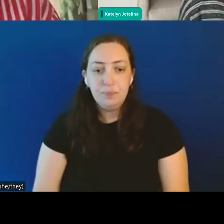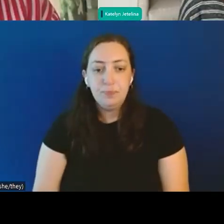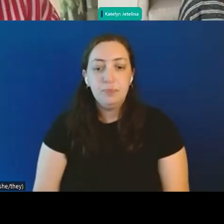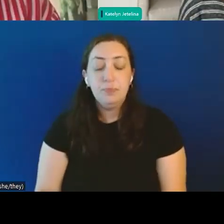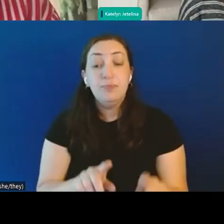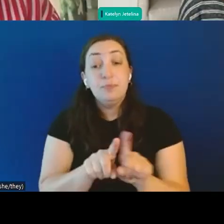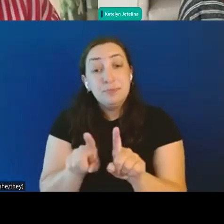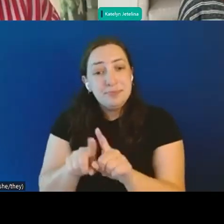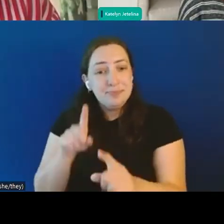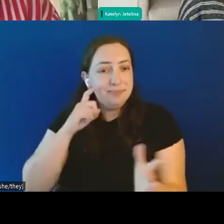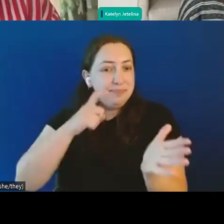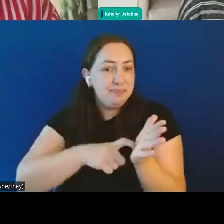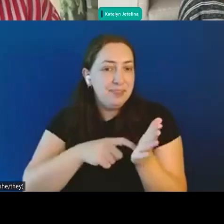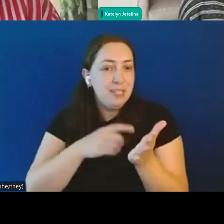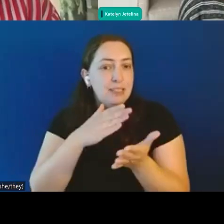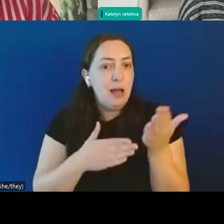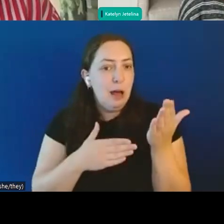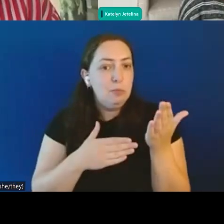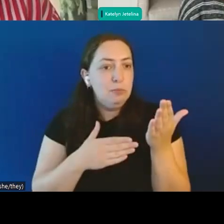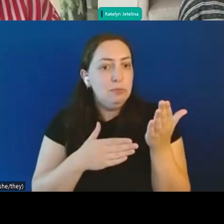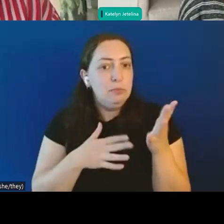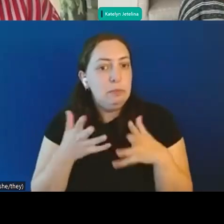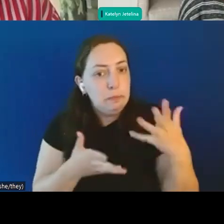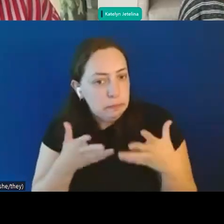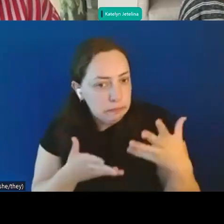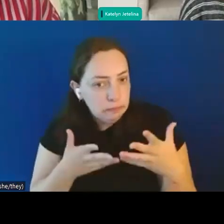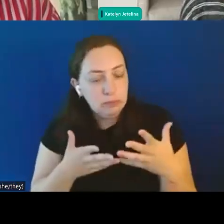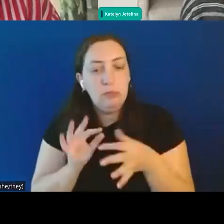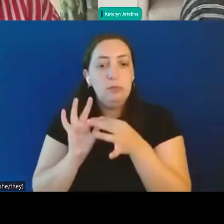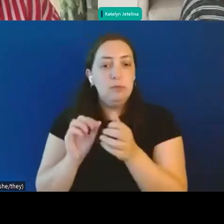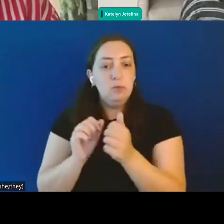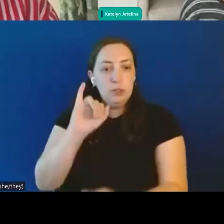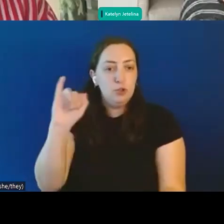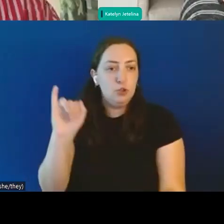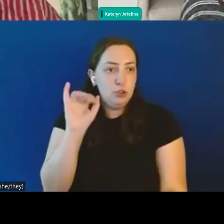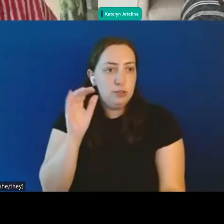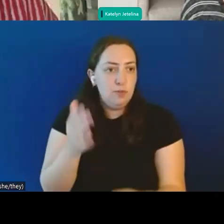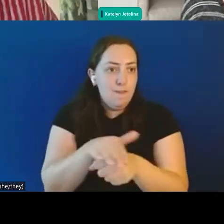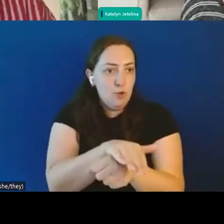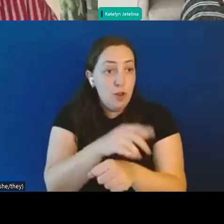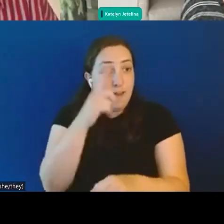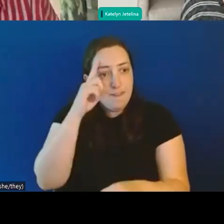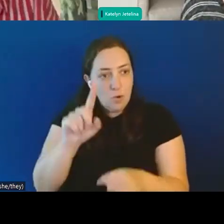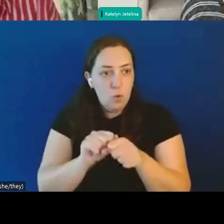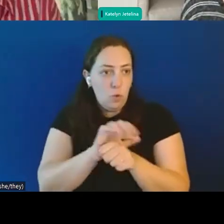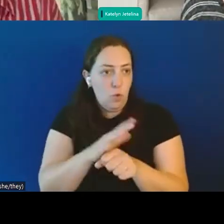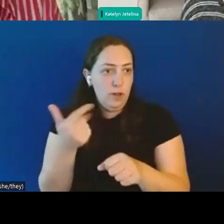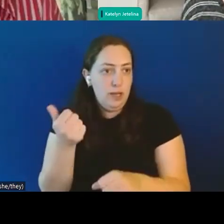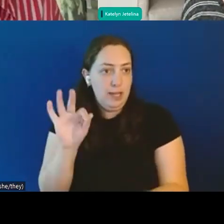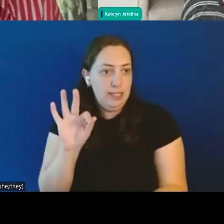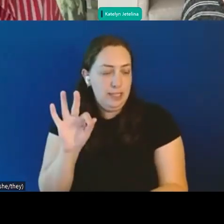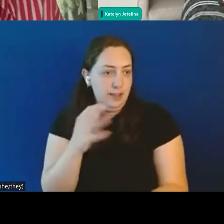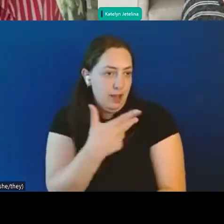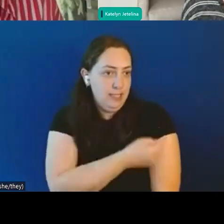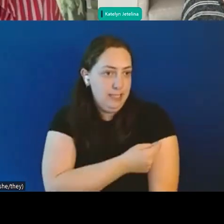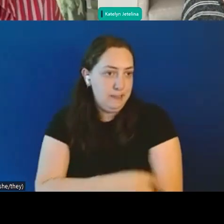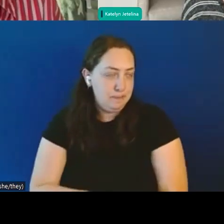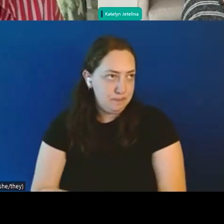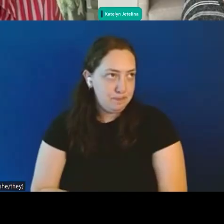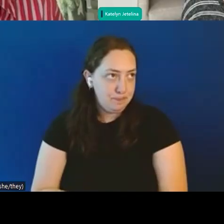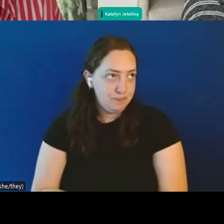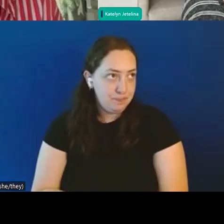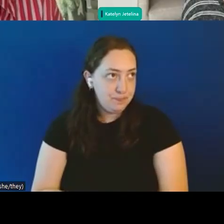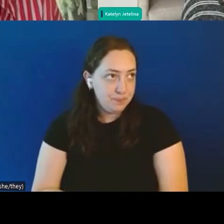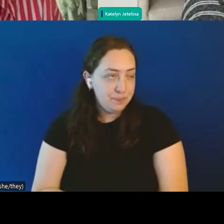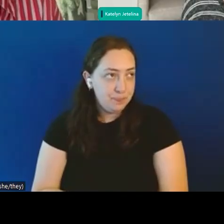some uncertainty around insurance coverage for the COVID-19 vaccines. But let me articulate what I